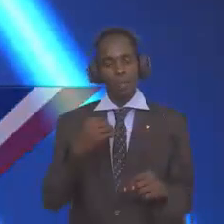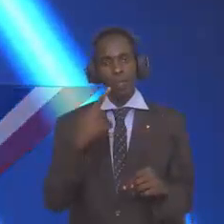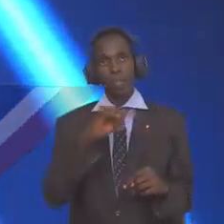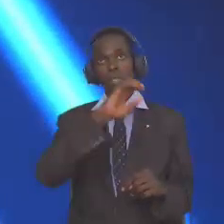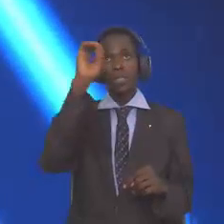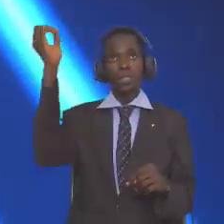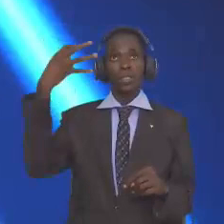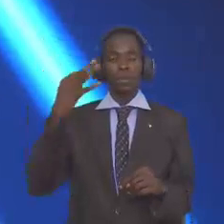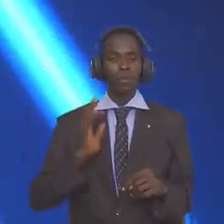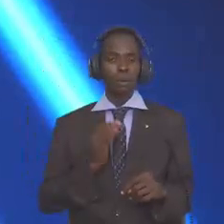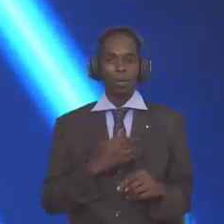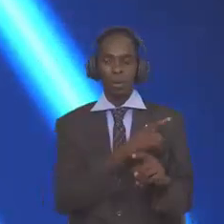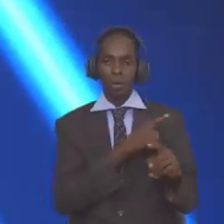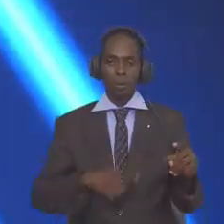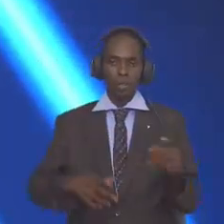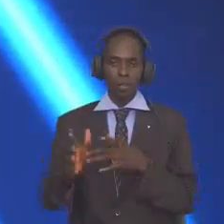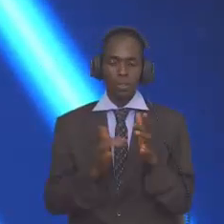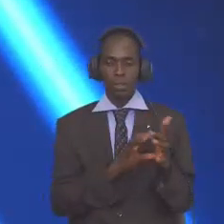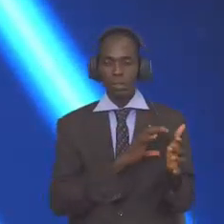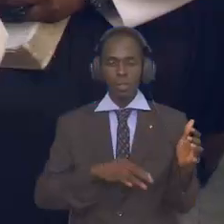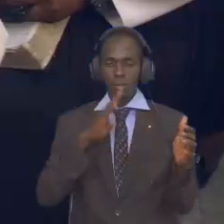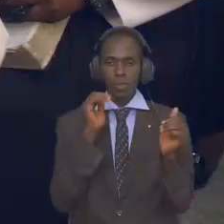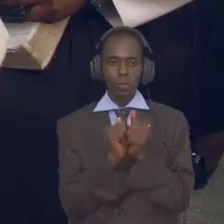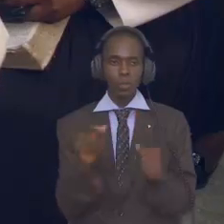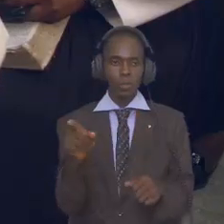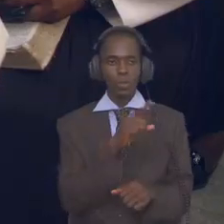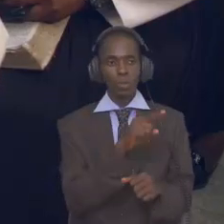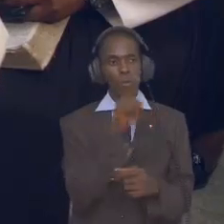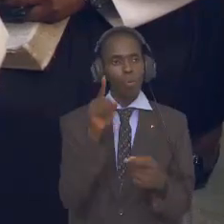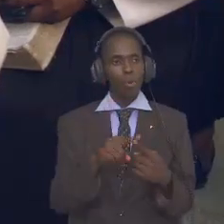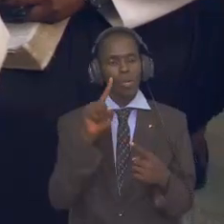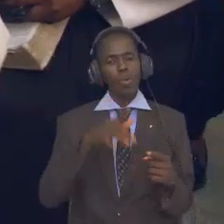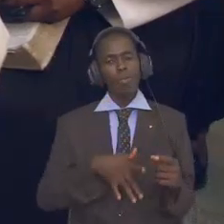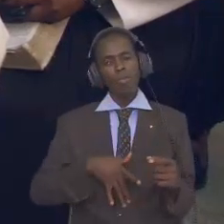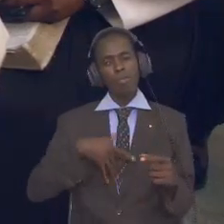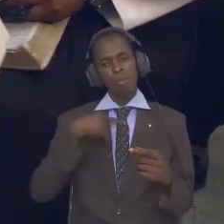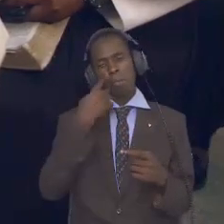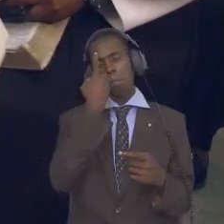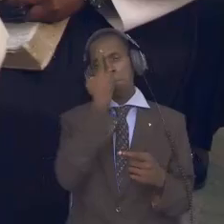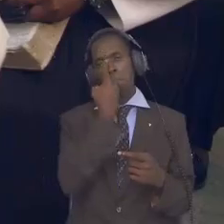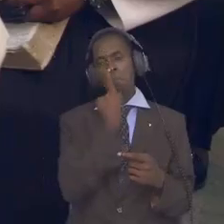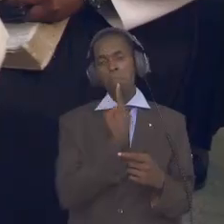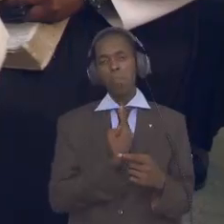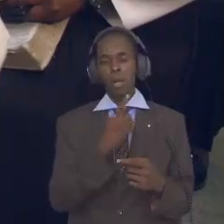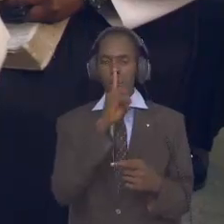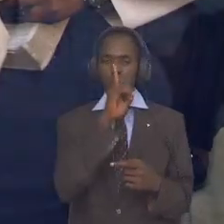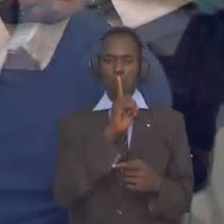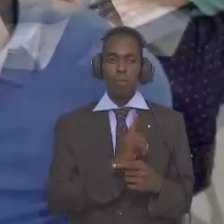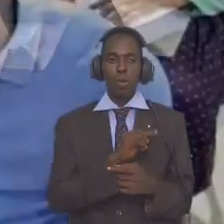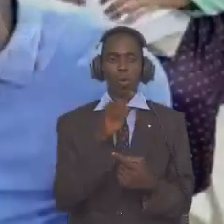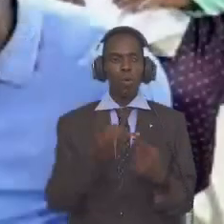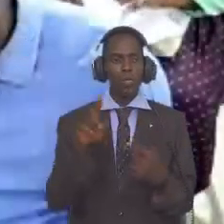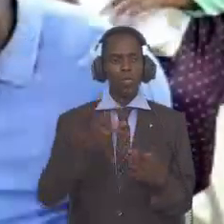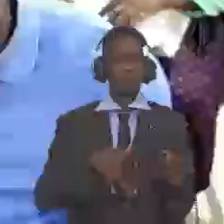our Lord Jesus Christ will be with you. When you feel all alone and you are lonely, when you